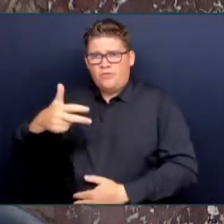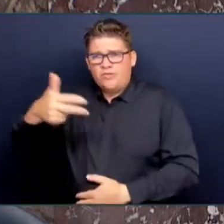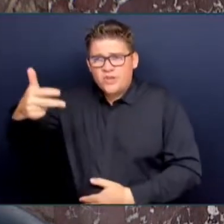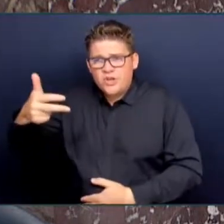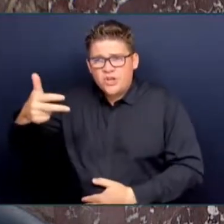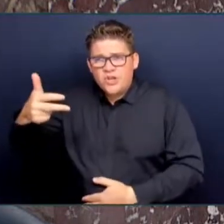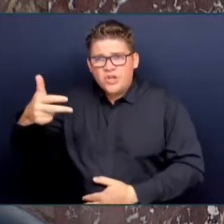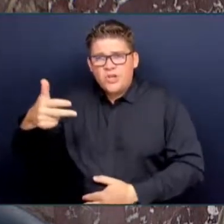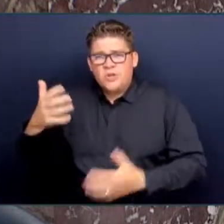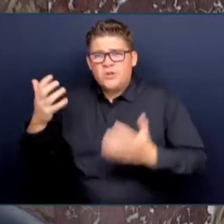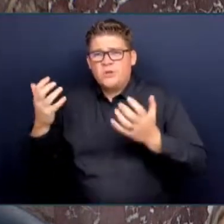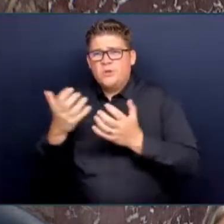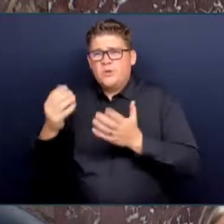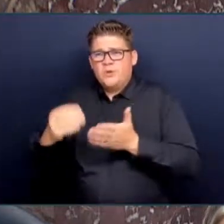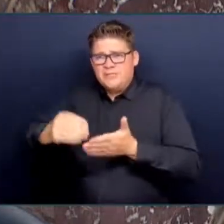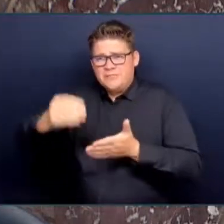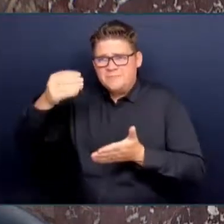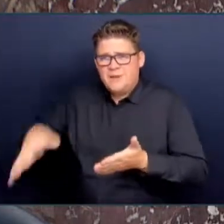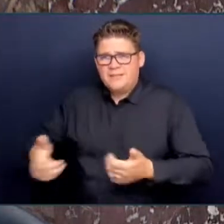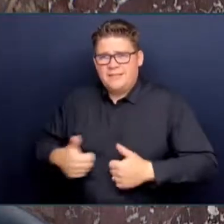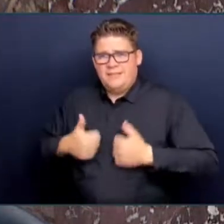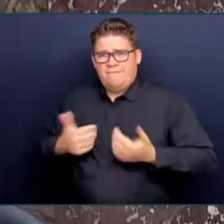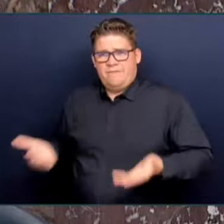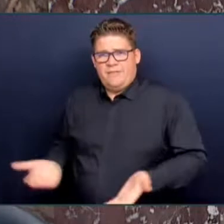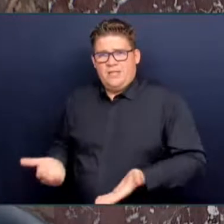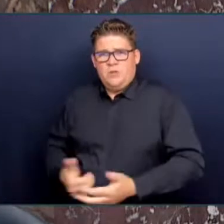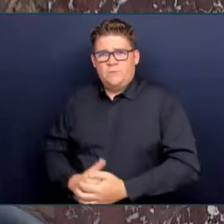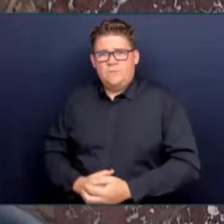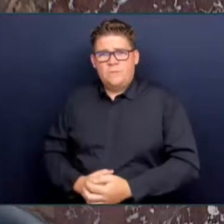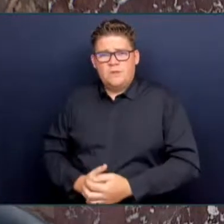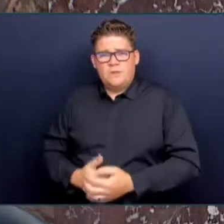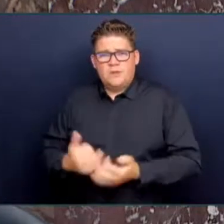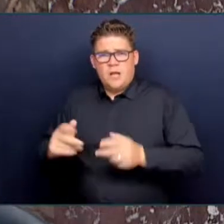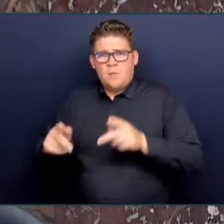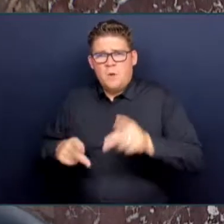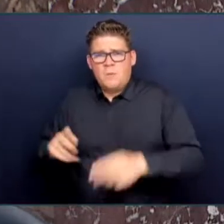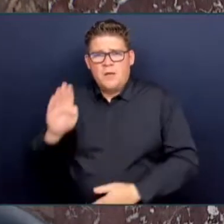ever owning a home under this NDP government.